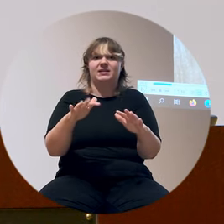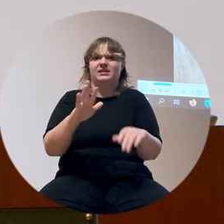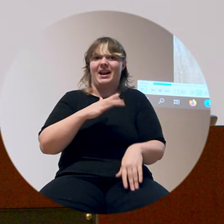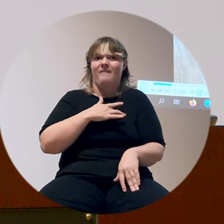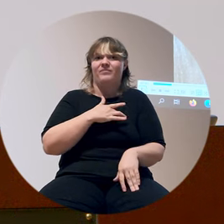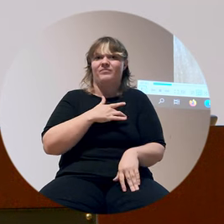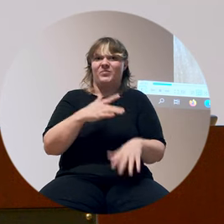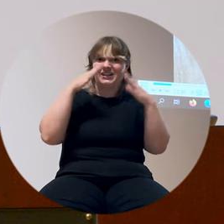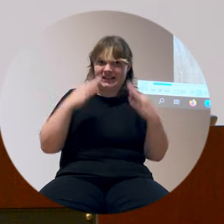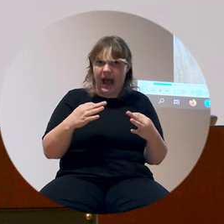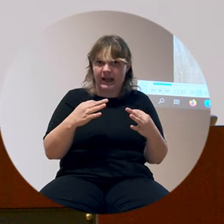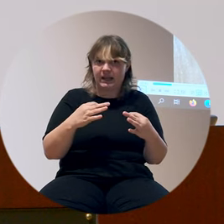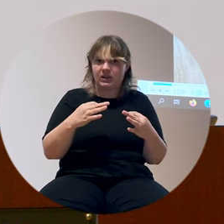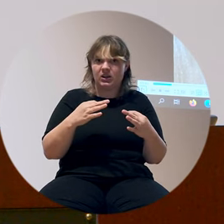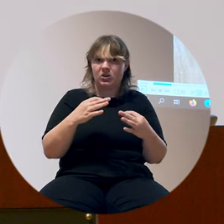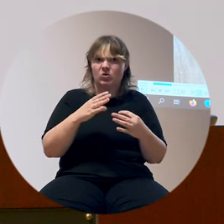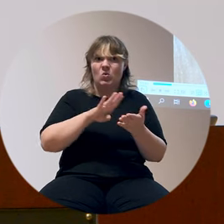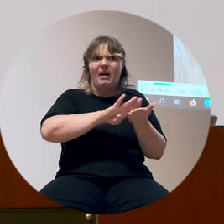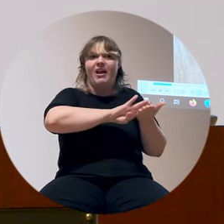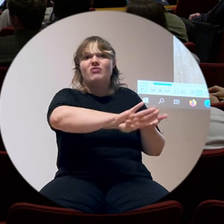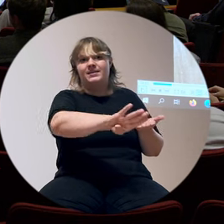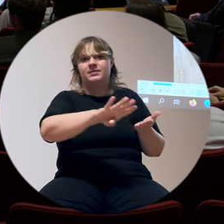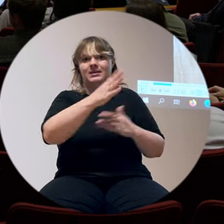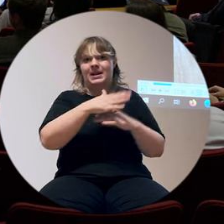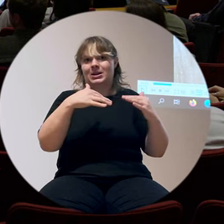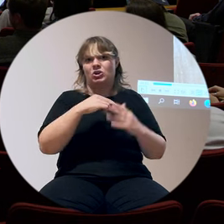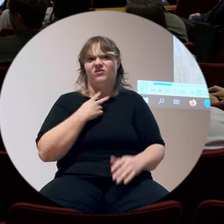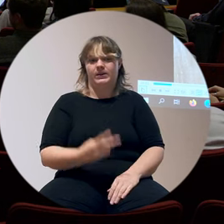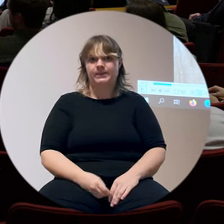actively chosen to erase. So.